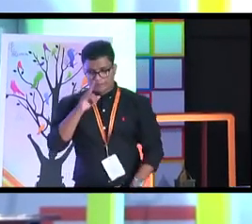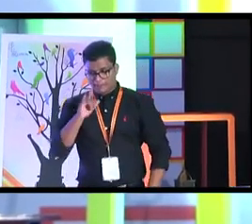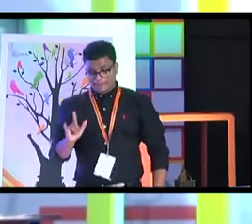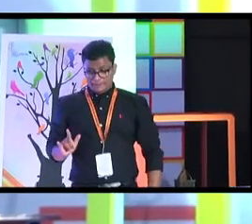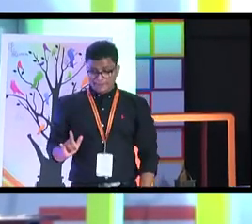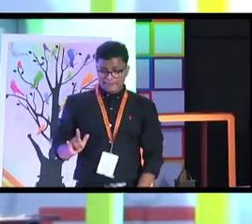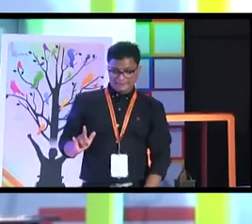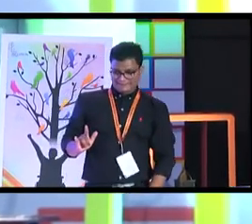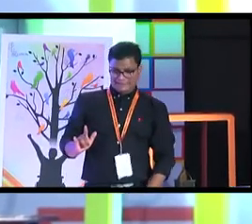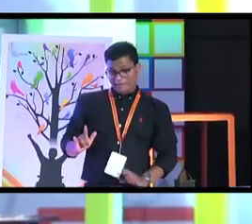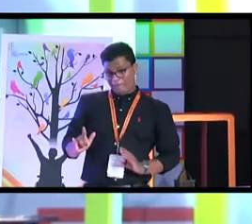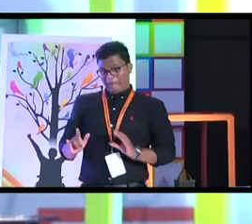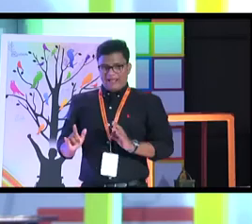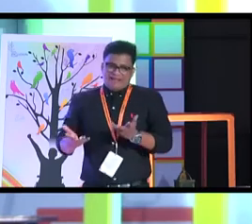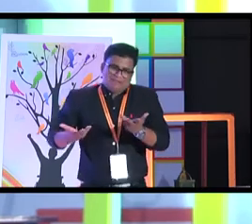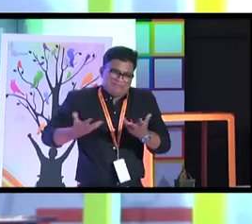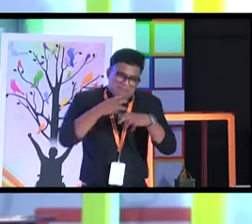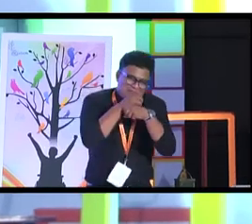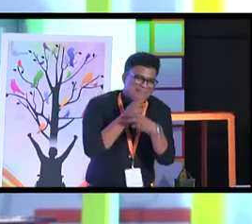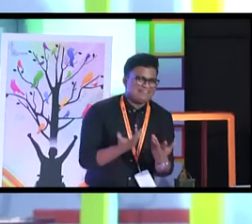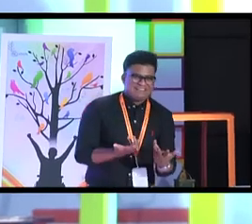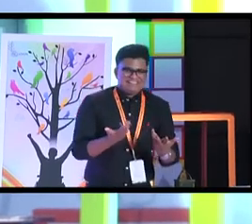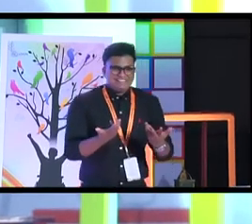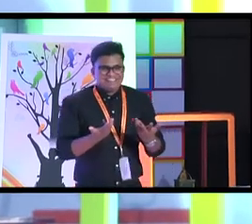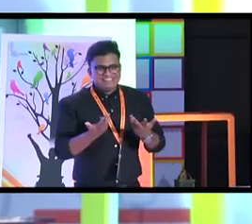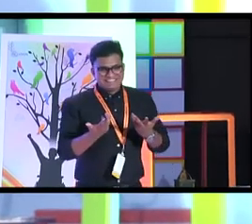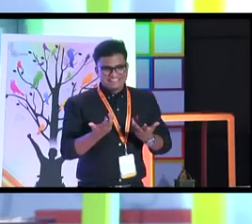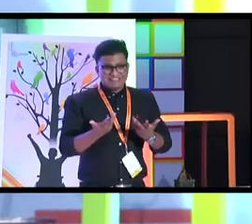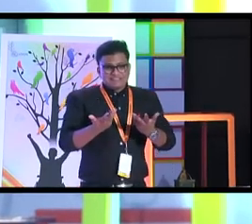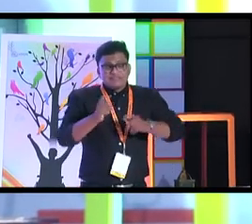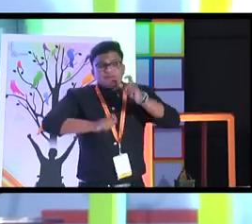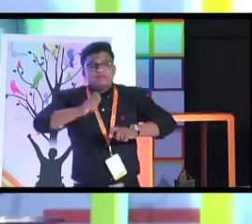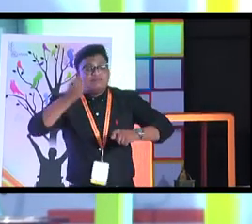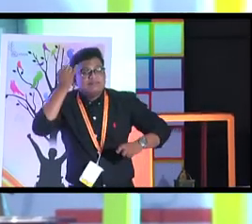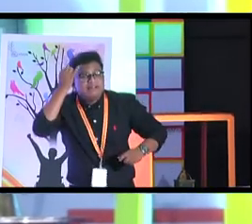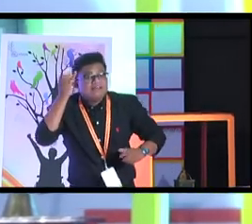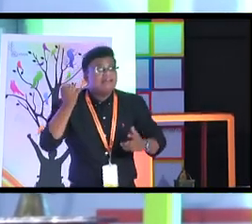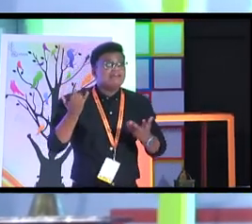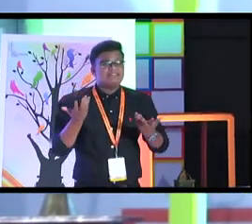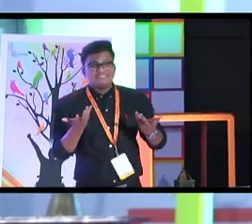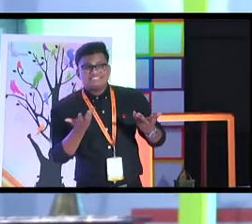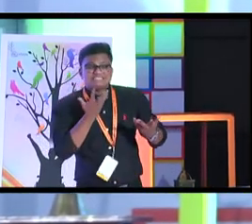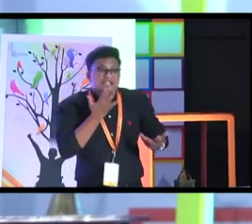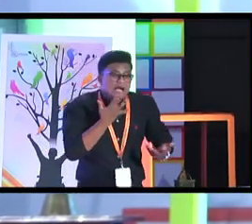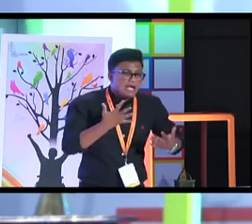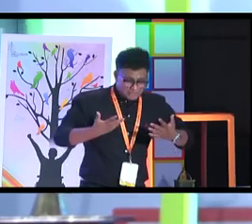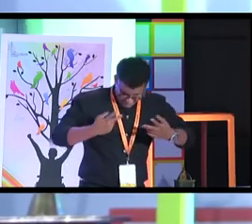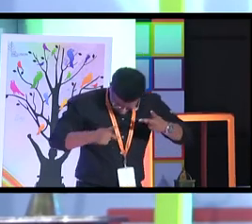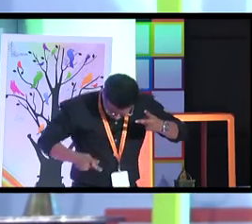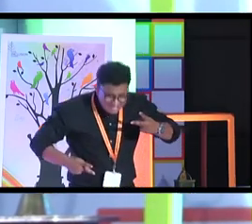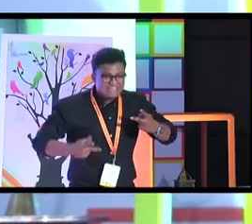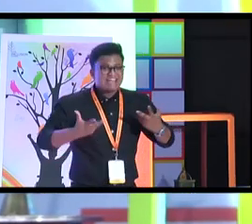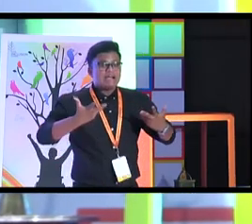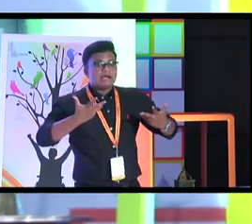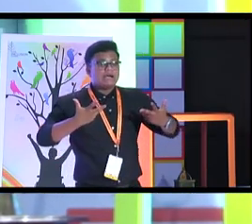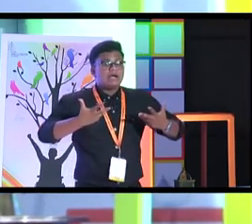problem. So what I'm looking for is people with ideas of design, color combination, you know,